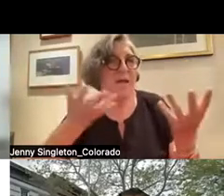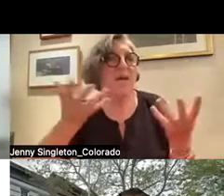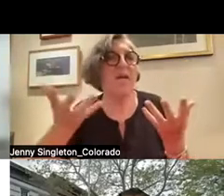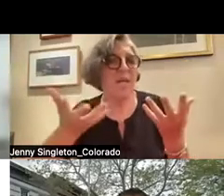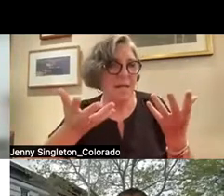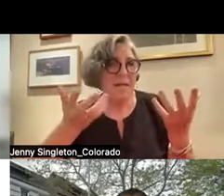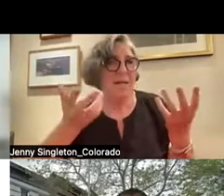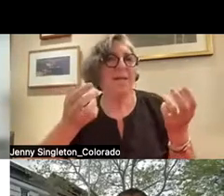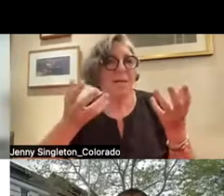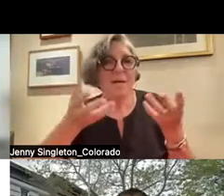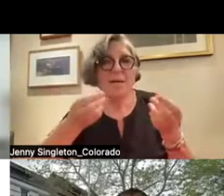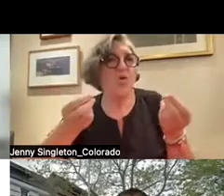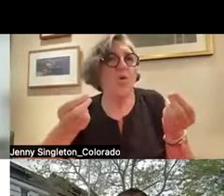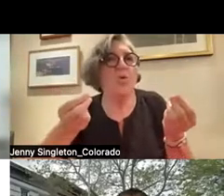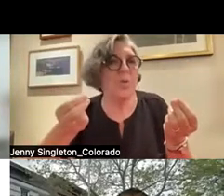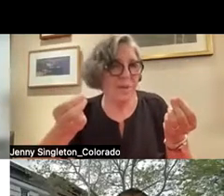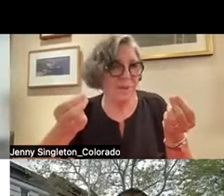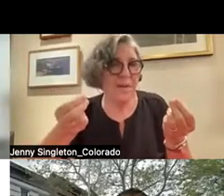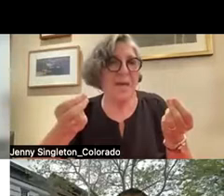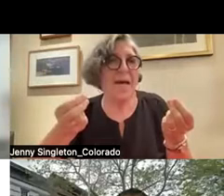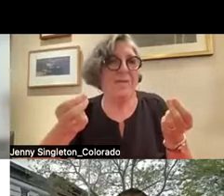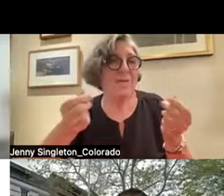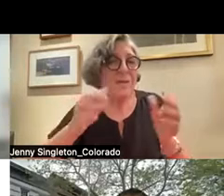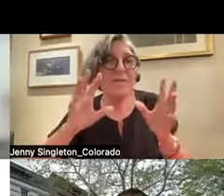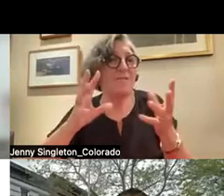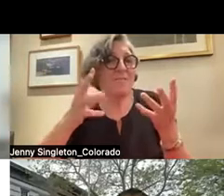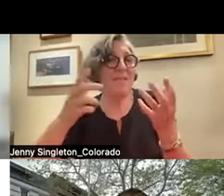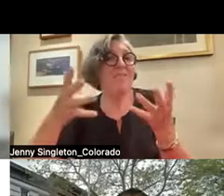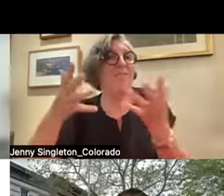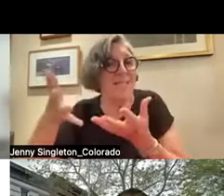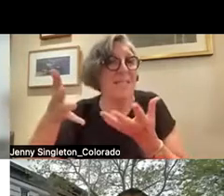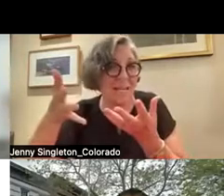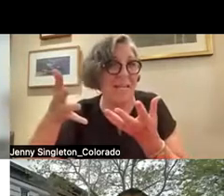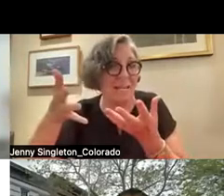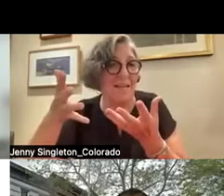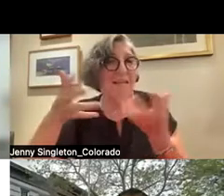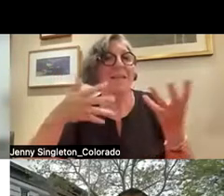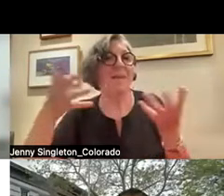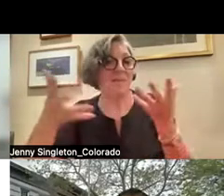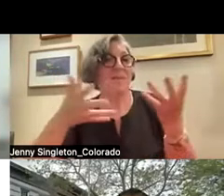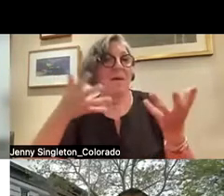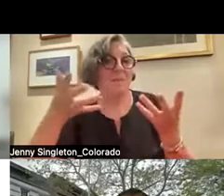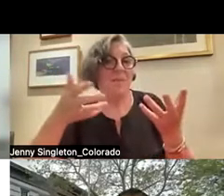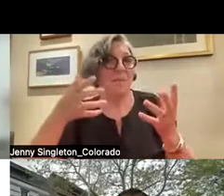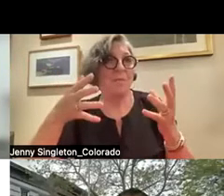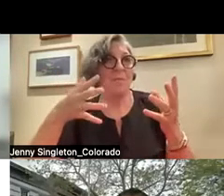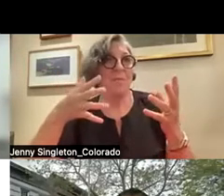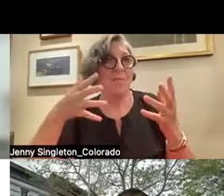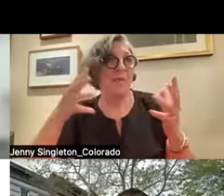these iconic tools that we have. So it's fascinating that